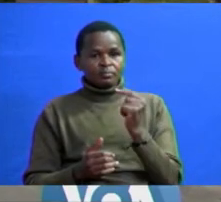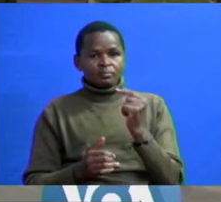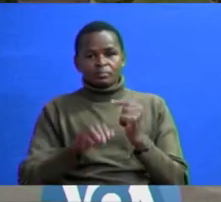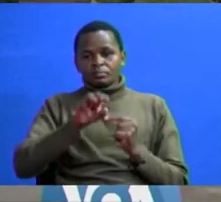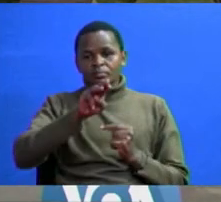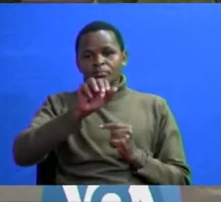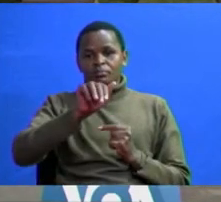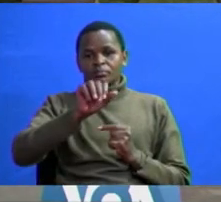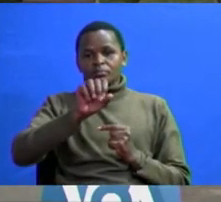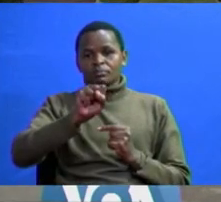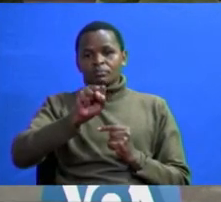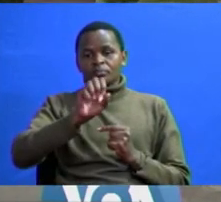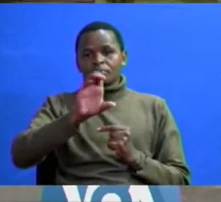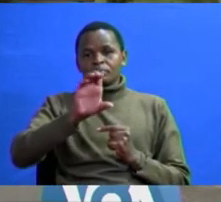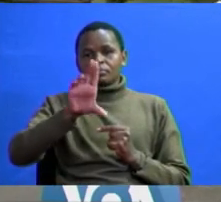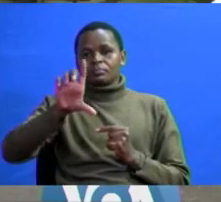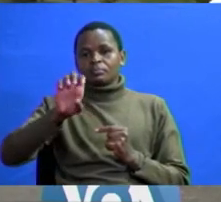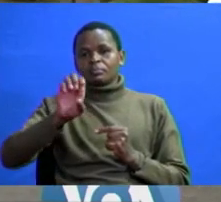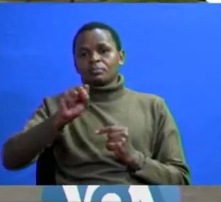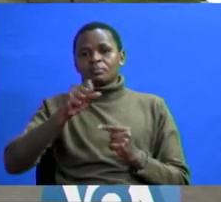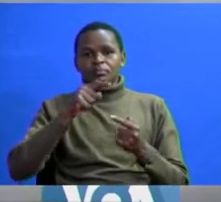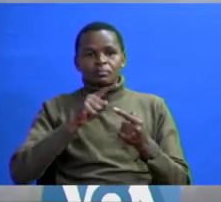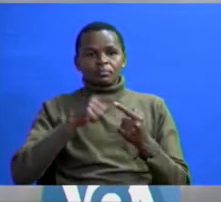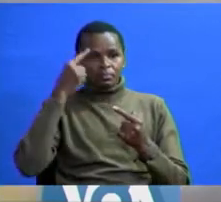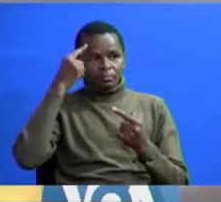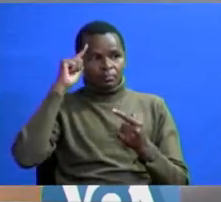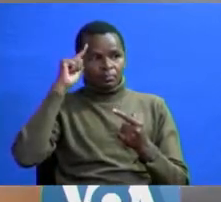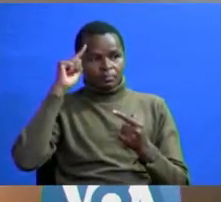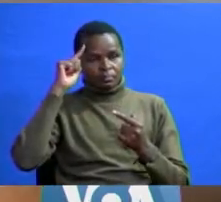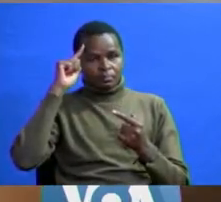missiles would make North Koreans to think twice.